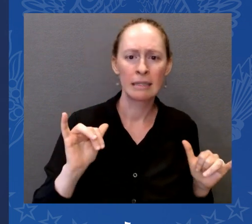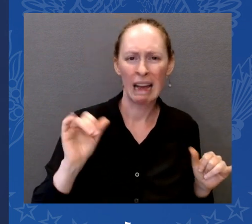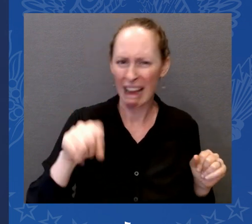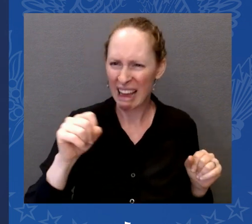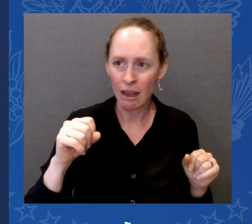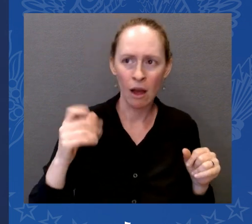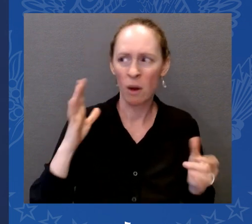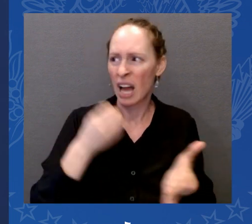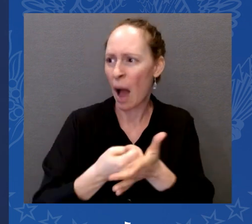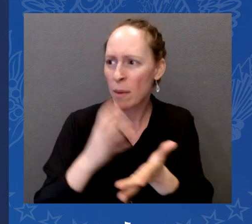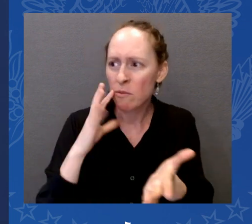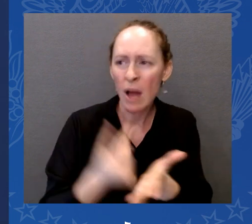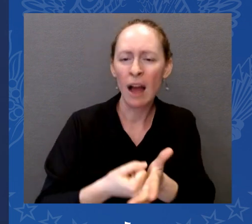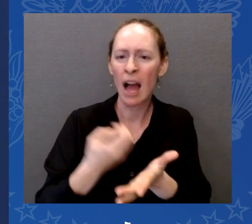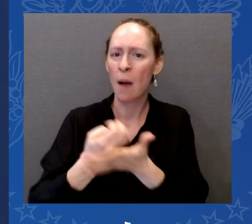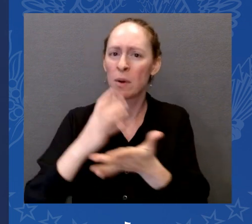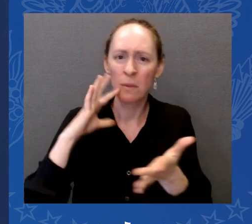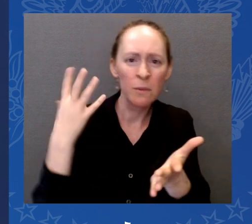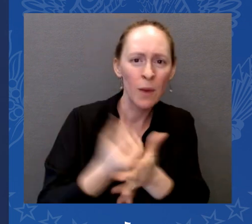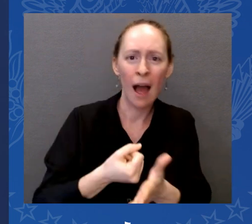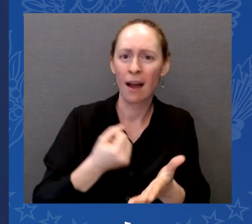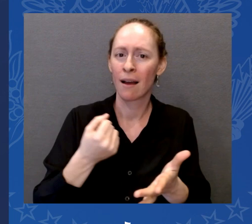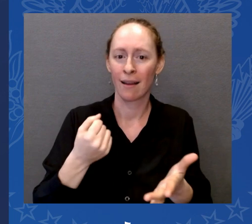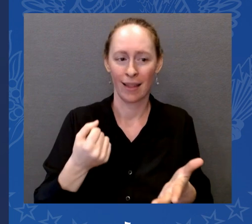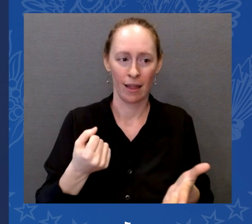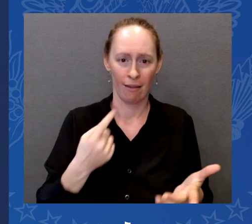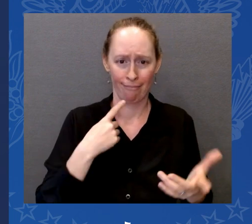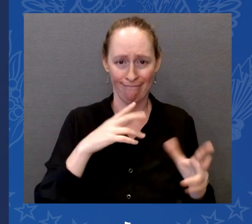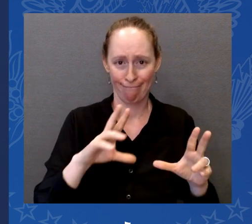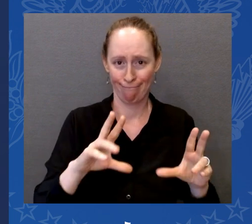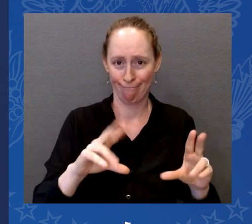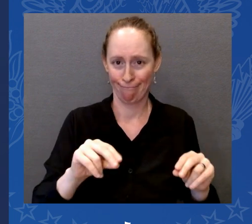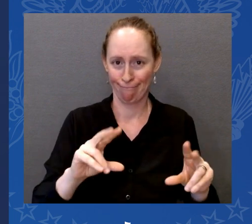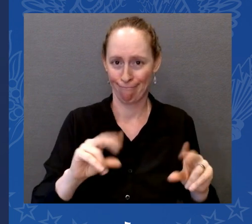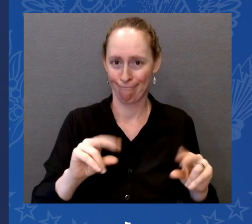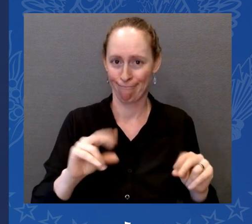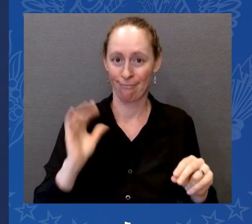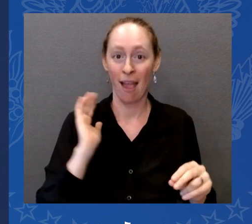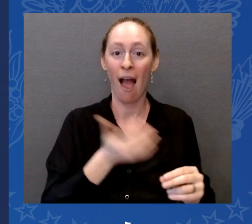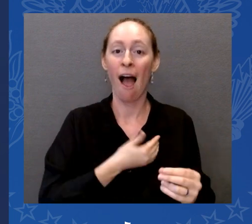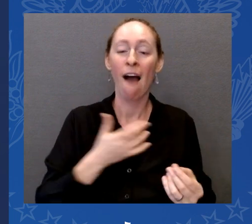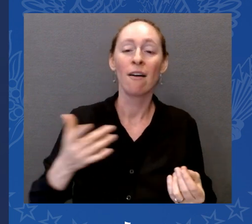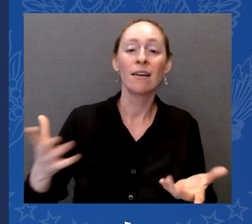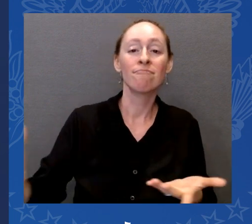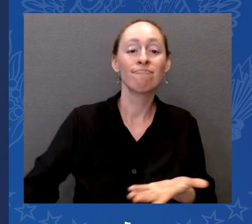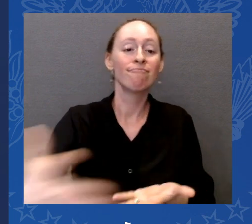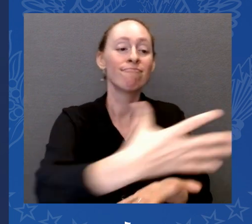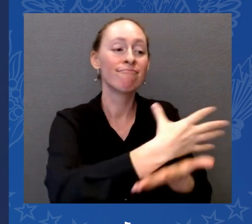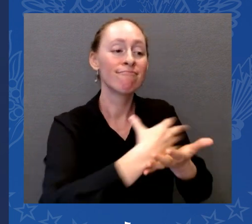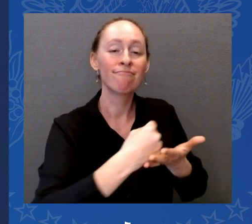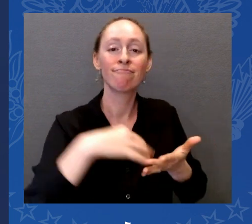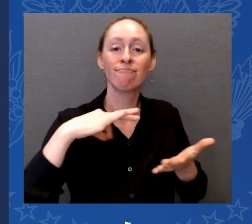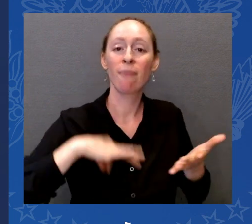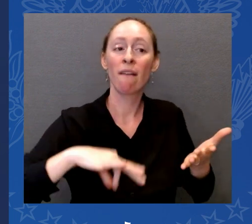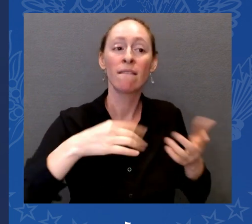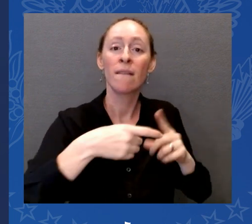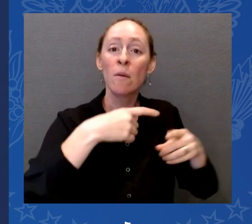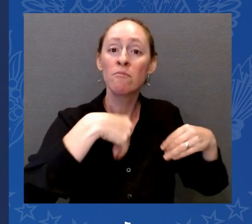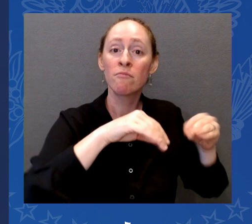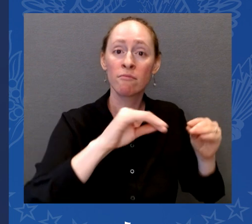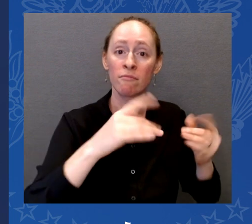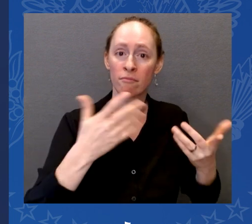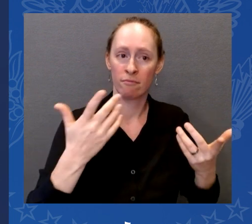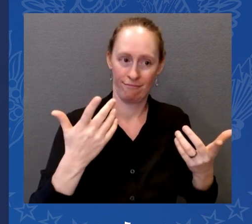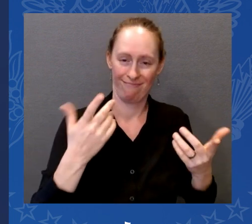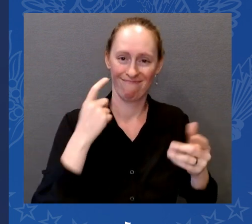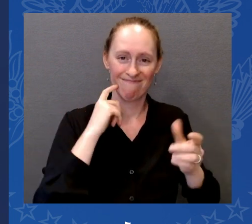today, the GDP results came out, and the economy, in fact, is growing. In fact, the economy grew at 2.6% rate last quarter,